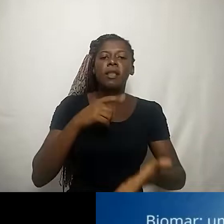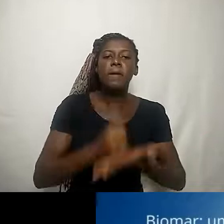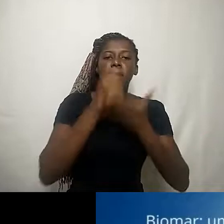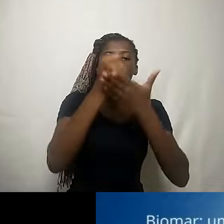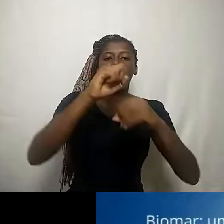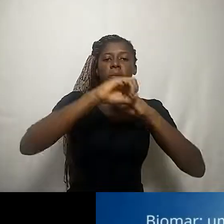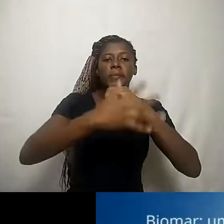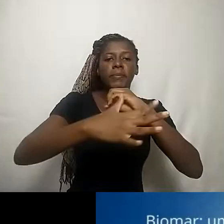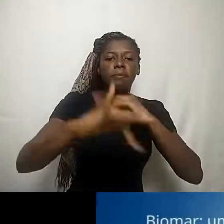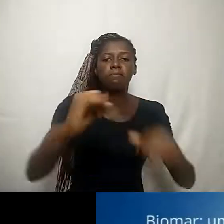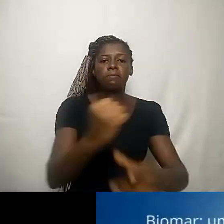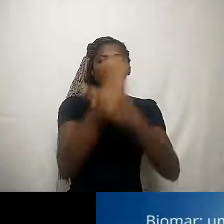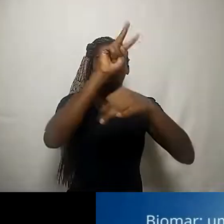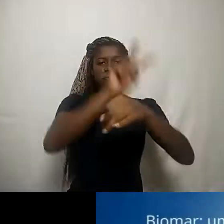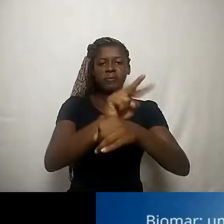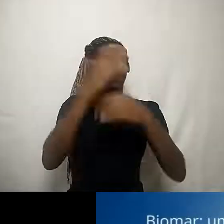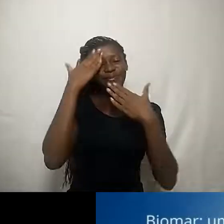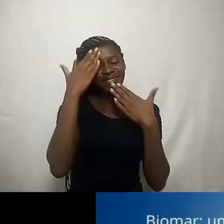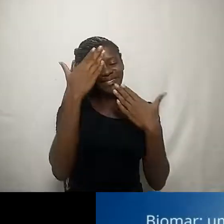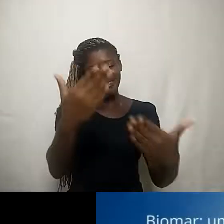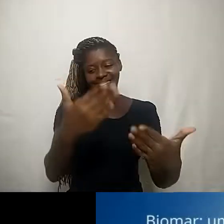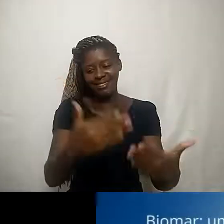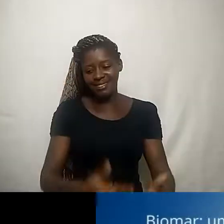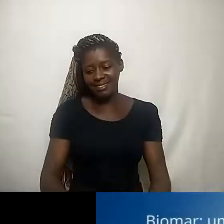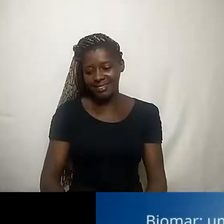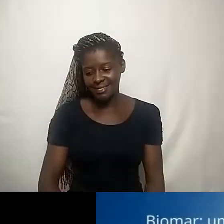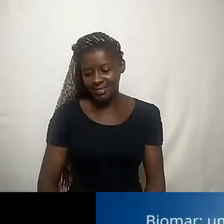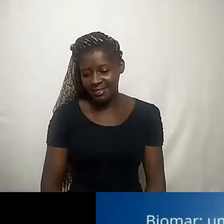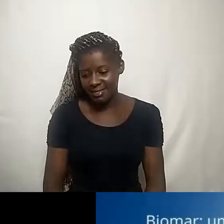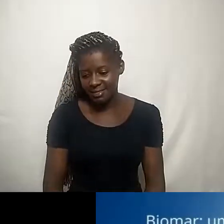to towards a more sustainable ocean. Thank you very much.